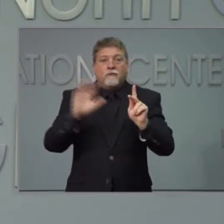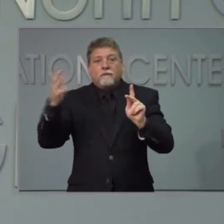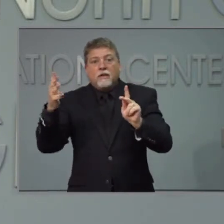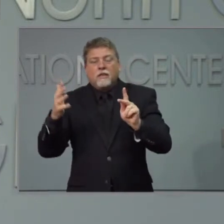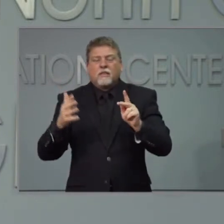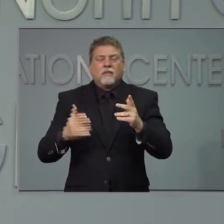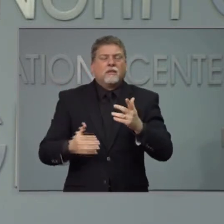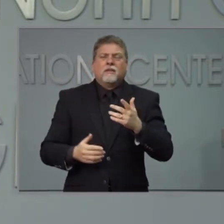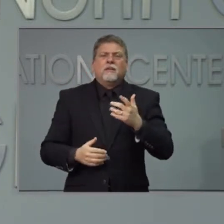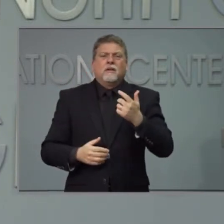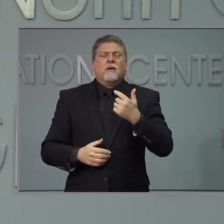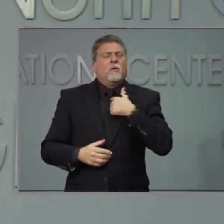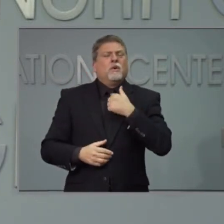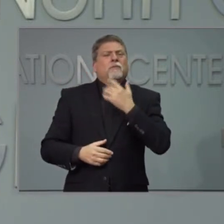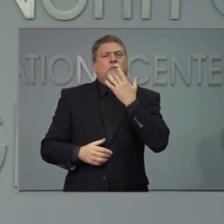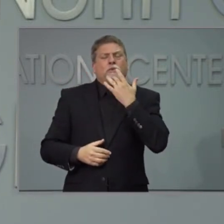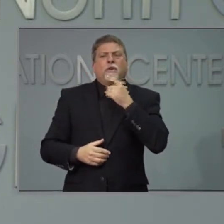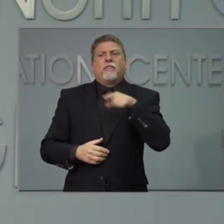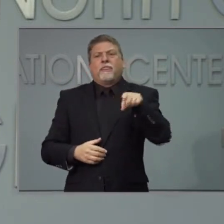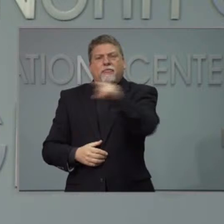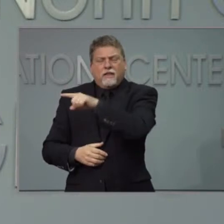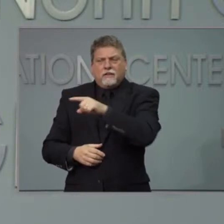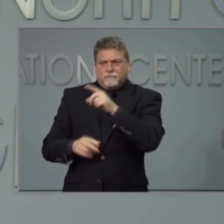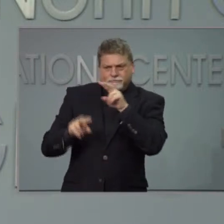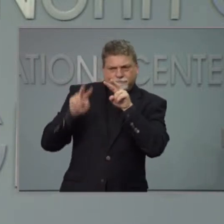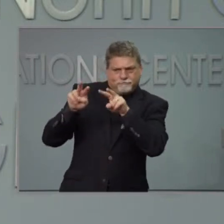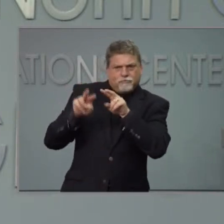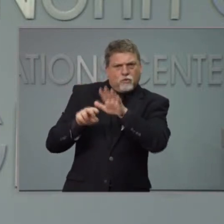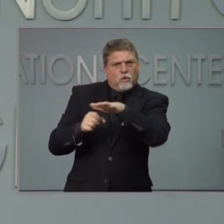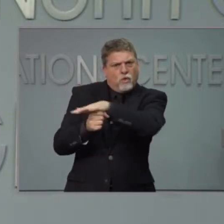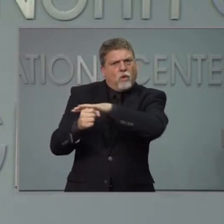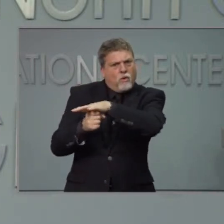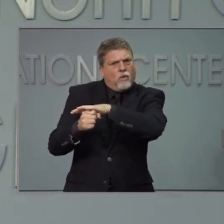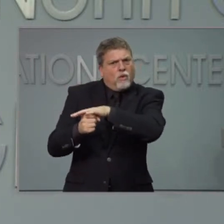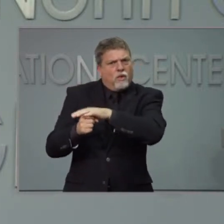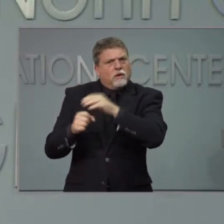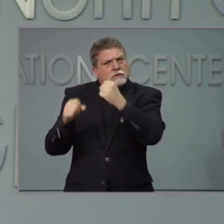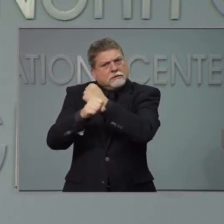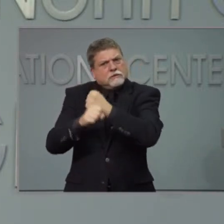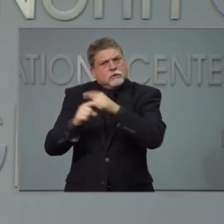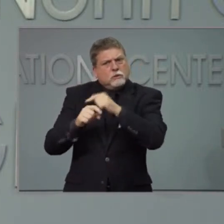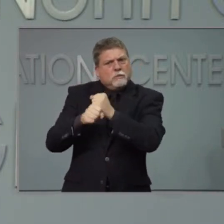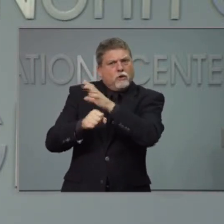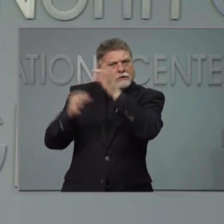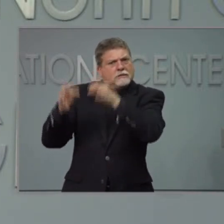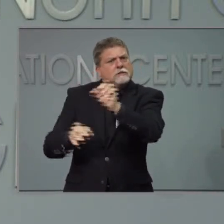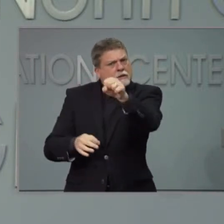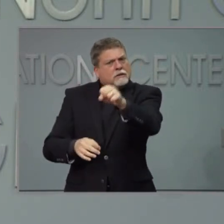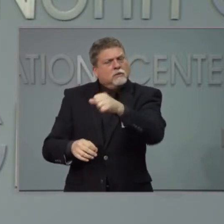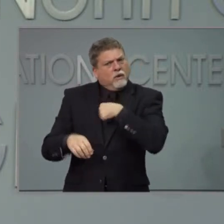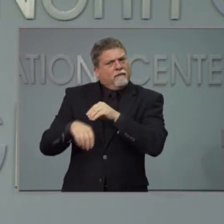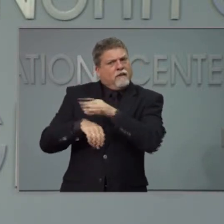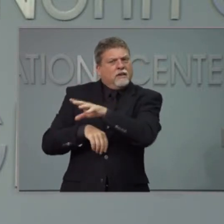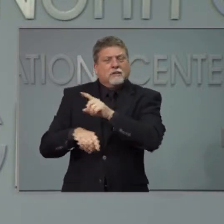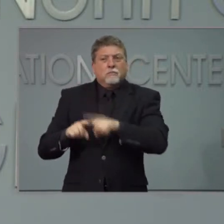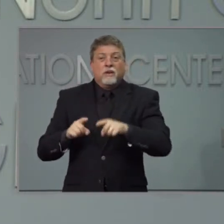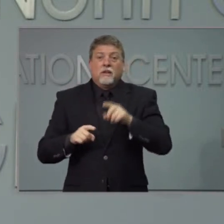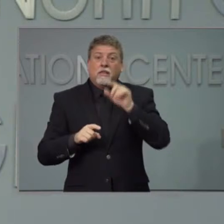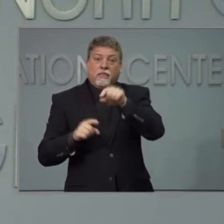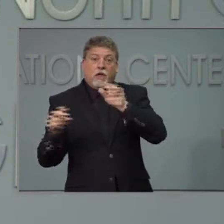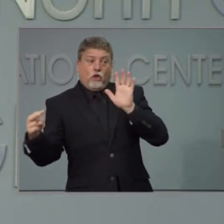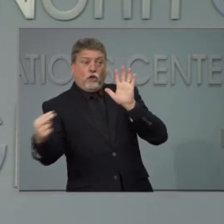We've asked them to look at their local metrics. So this can help guide their decision, but there is